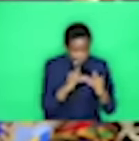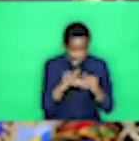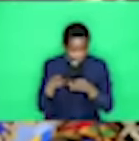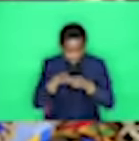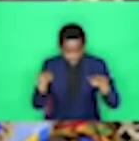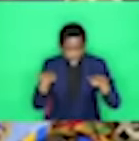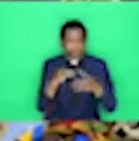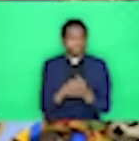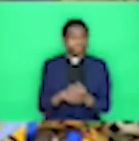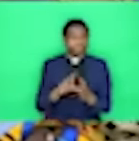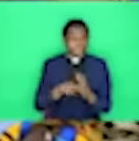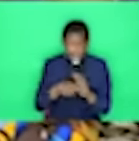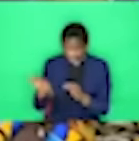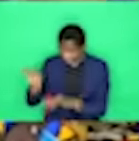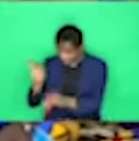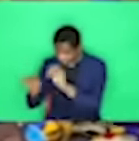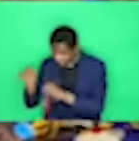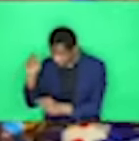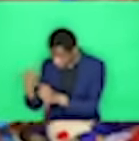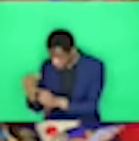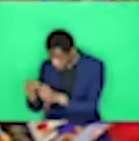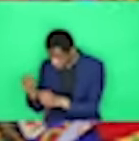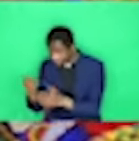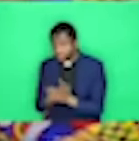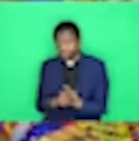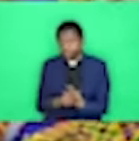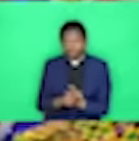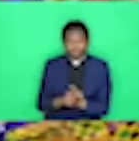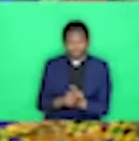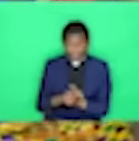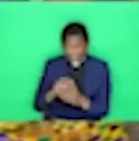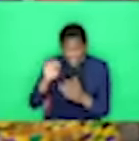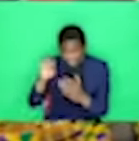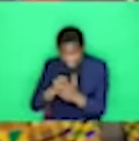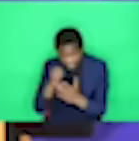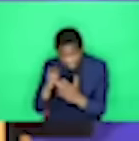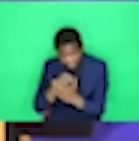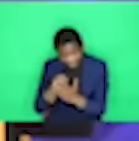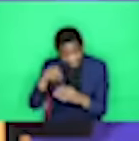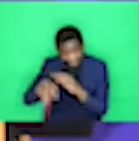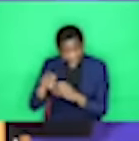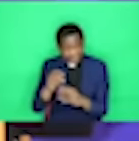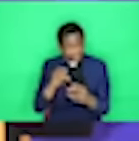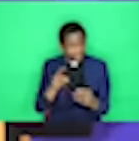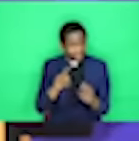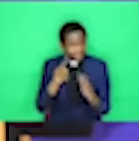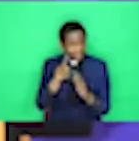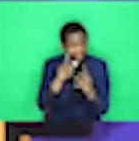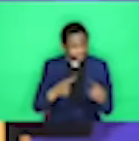as found in his word. Evident in the values and principles and lifestyle of the kingdom of